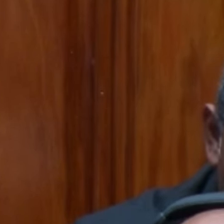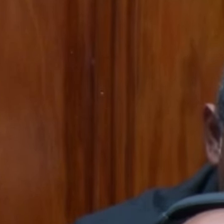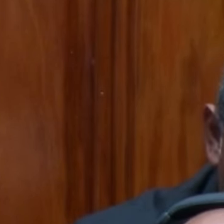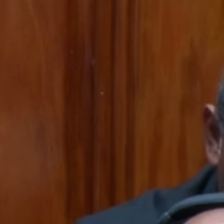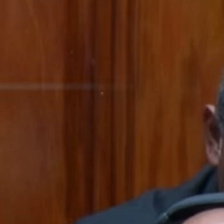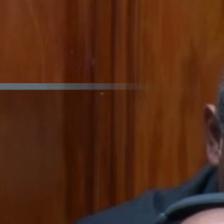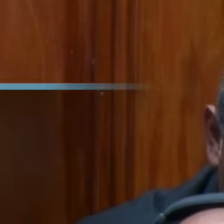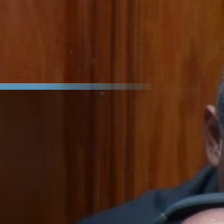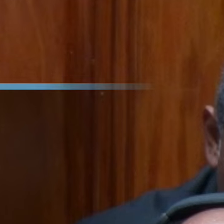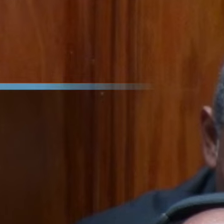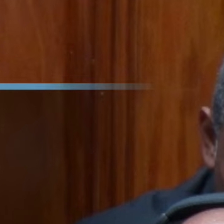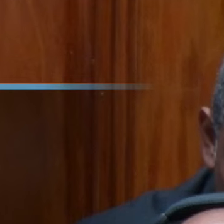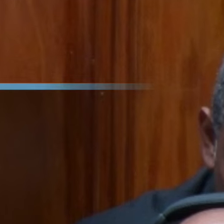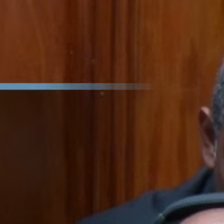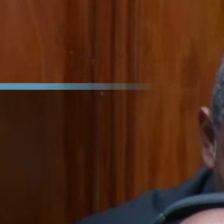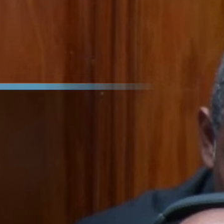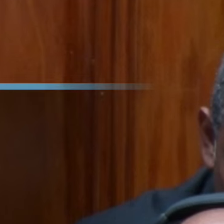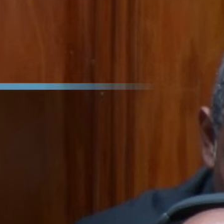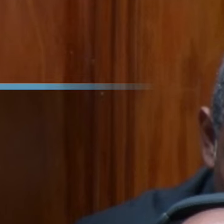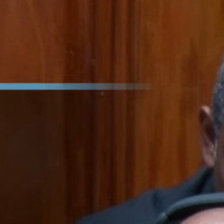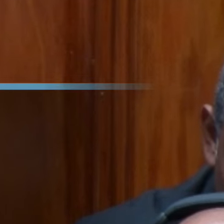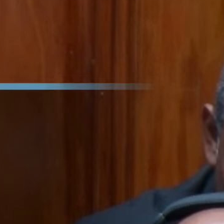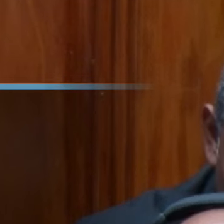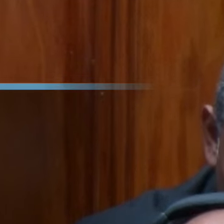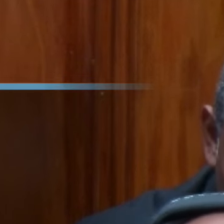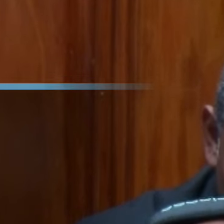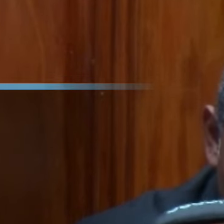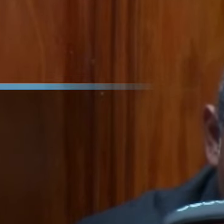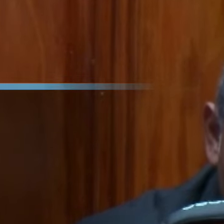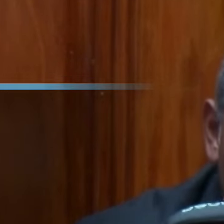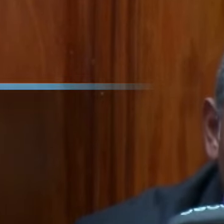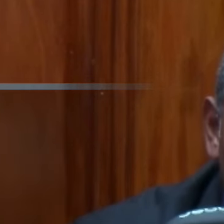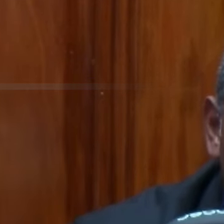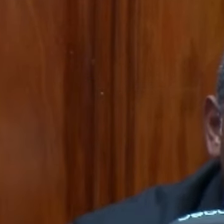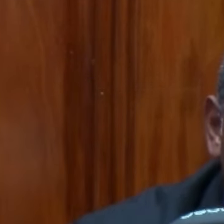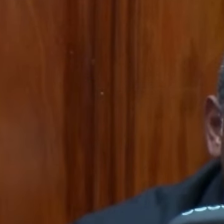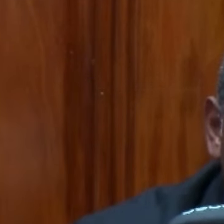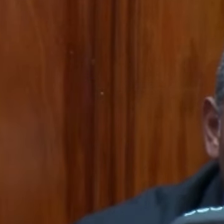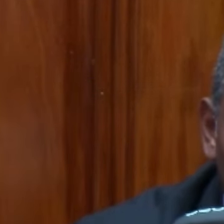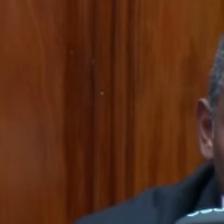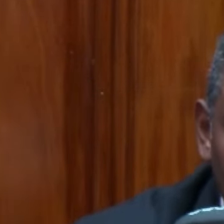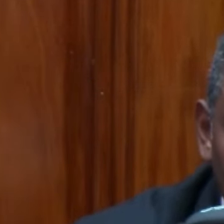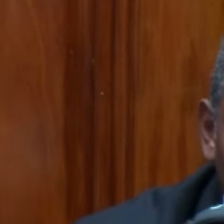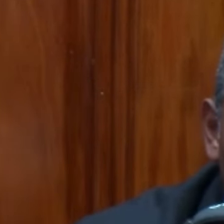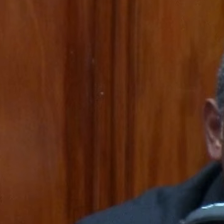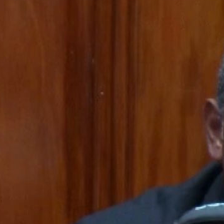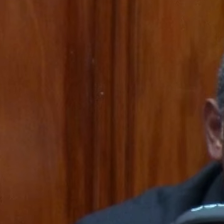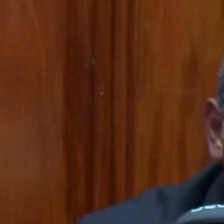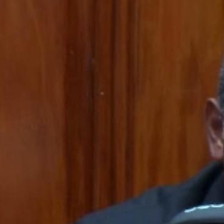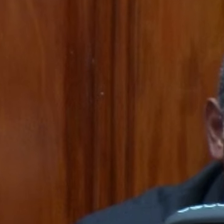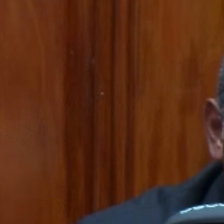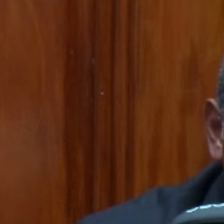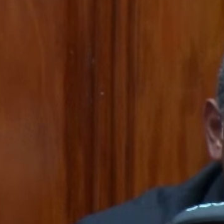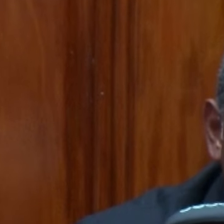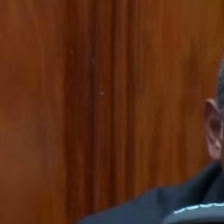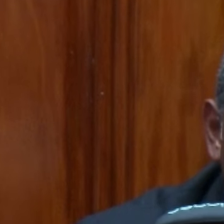viewers watching on television and the internet, I rise today to fully support the Coalition Government's budget for the next financial year,